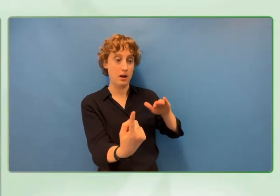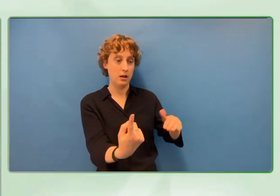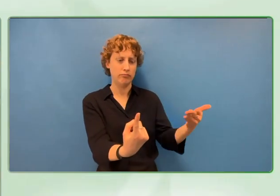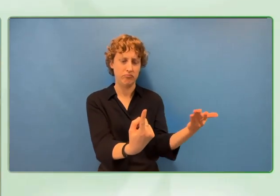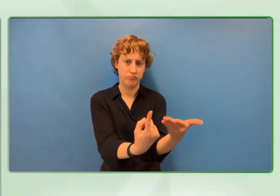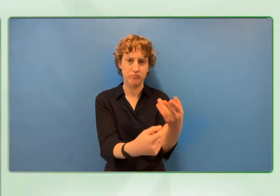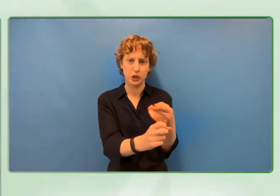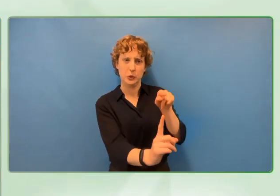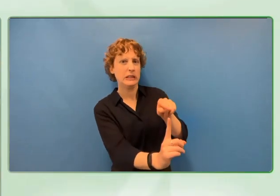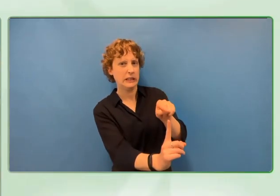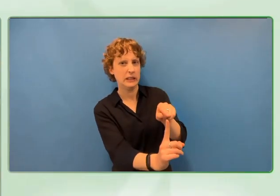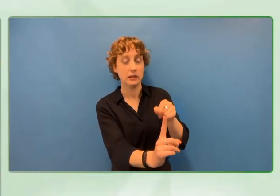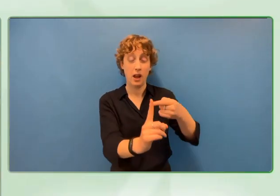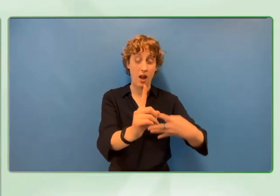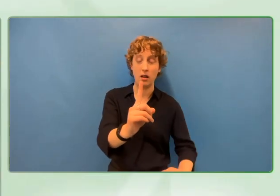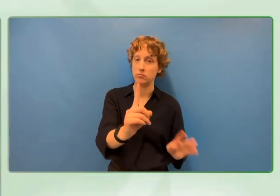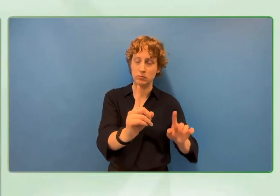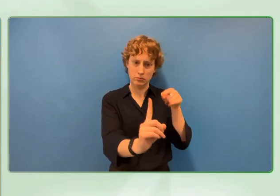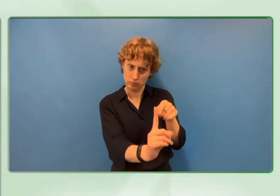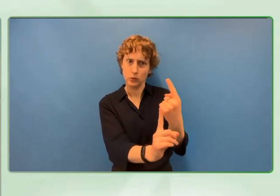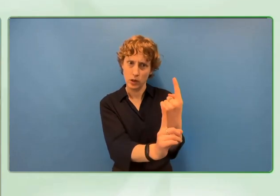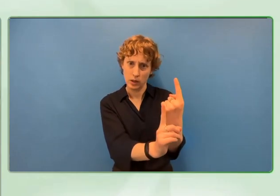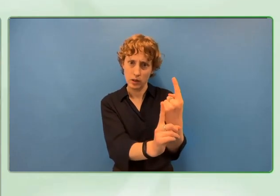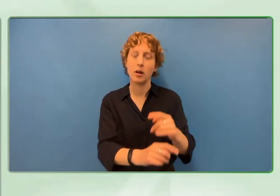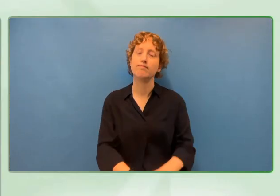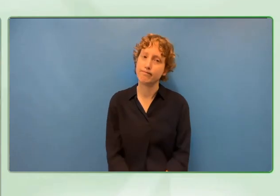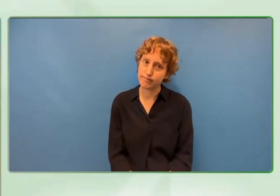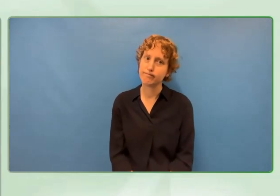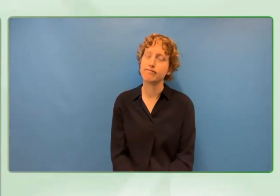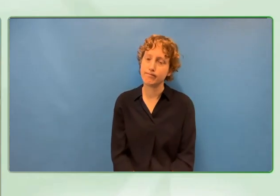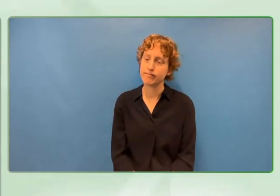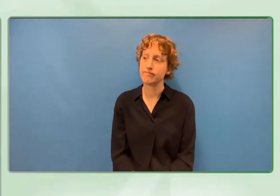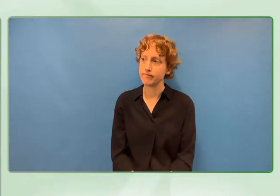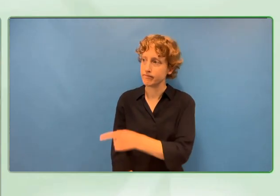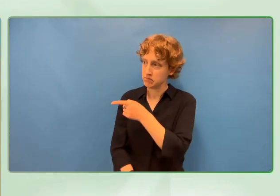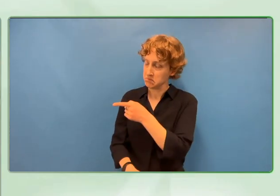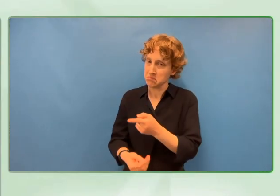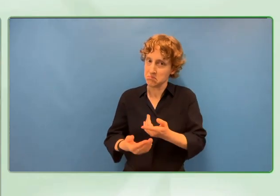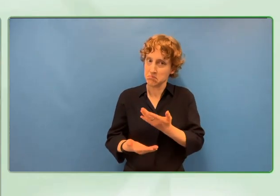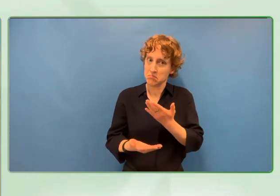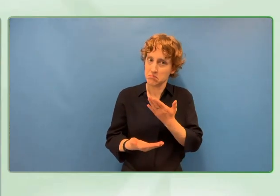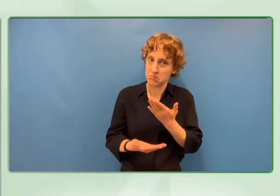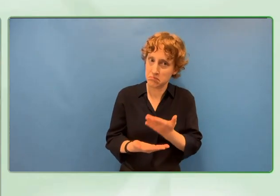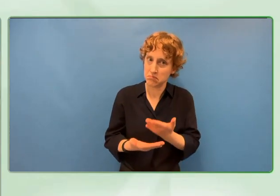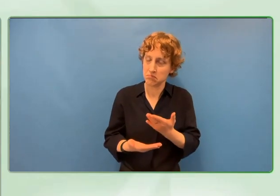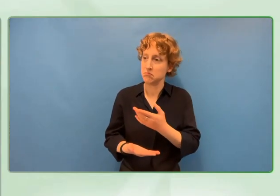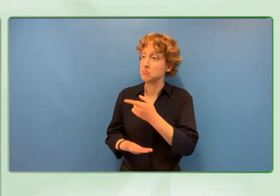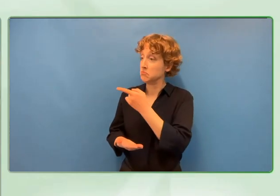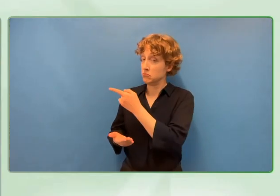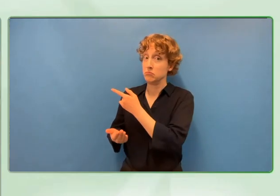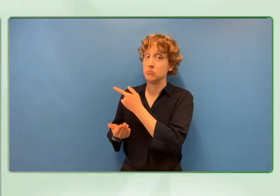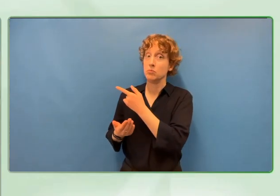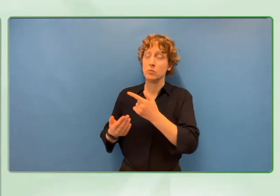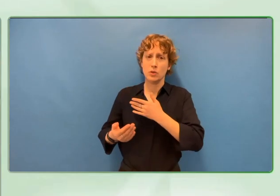that probably within what you are delivering, you are also conveying the idea that we want to promote in-person